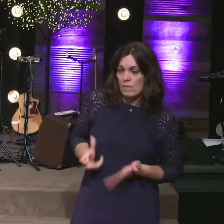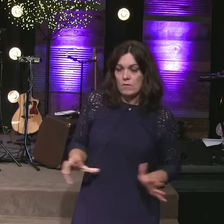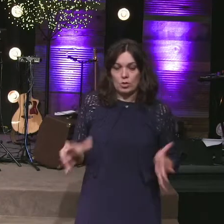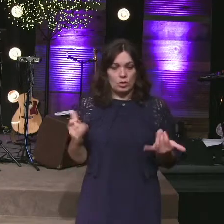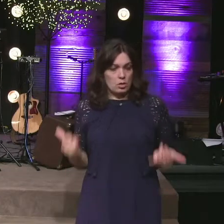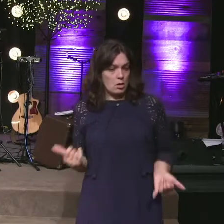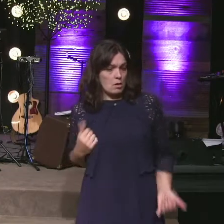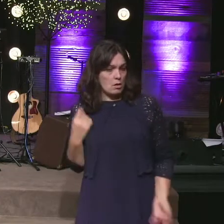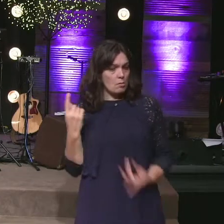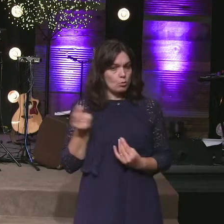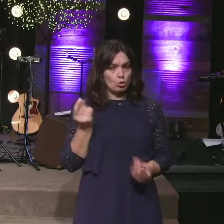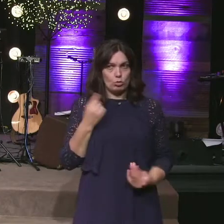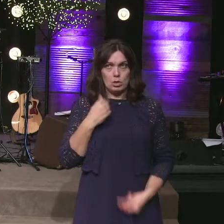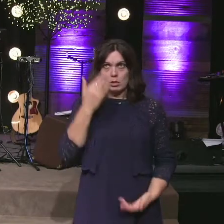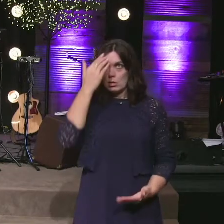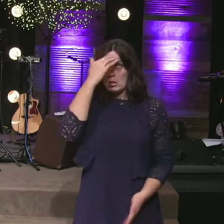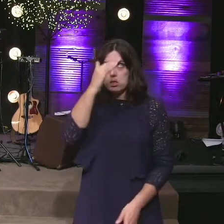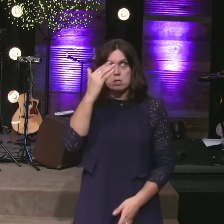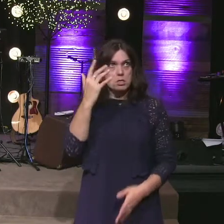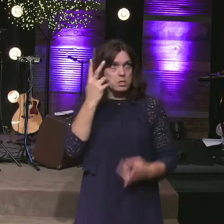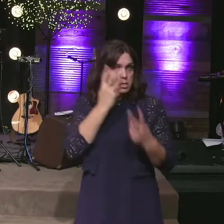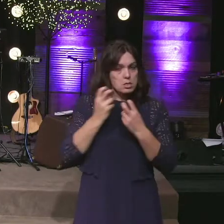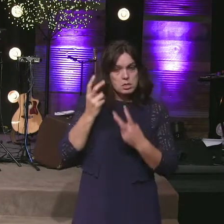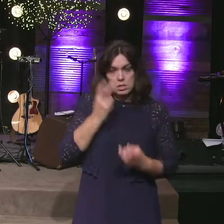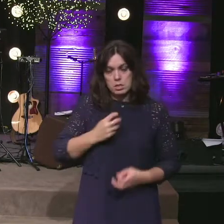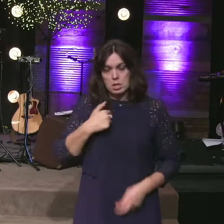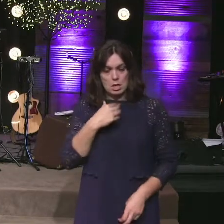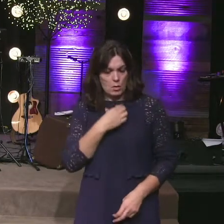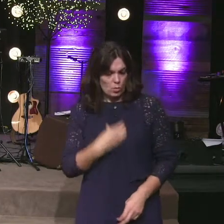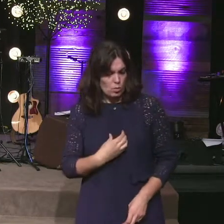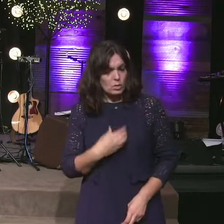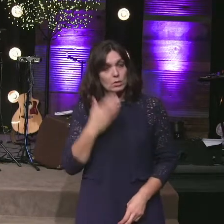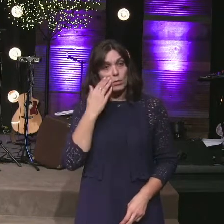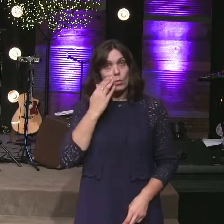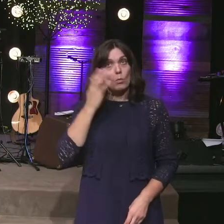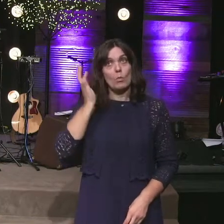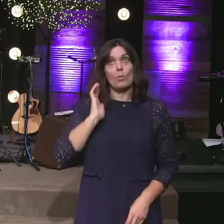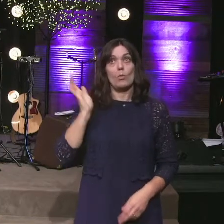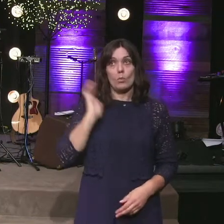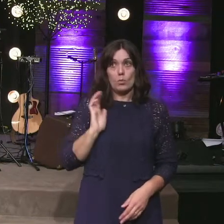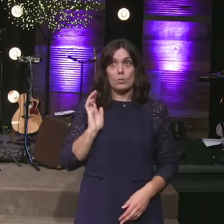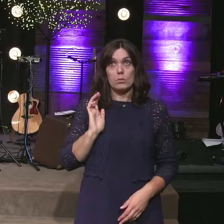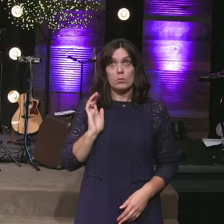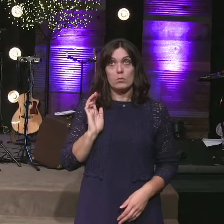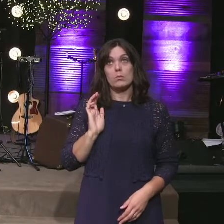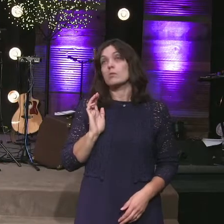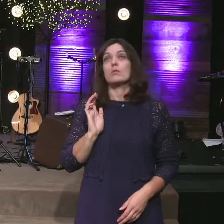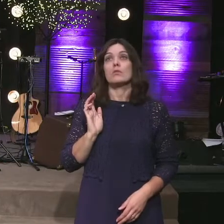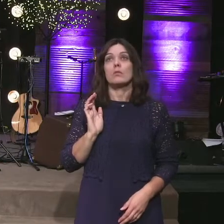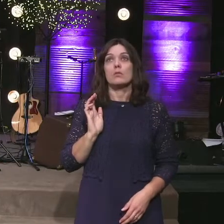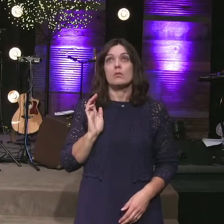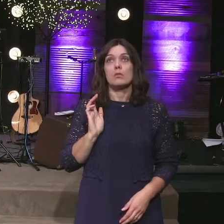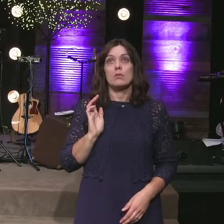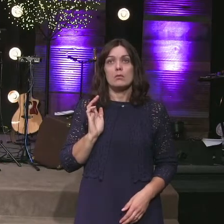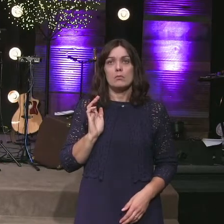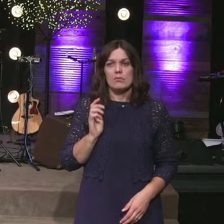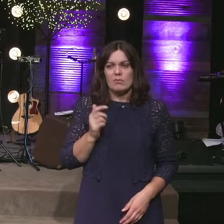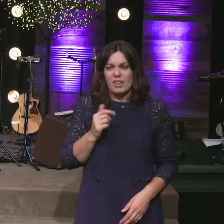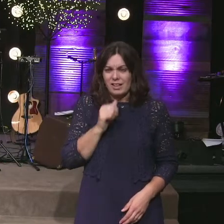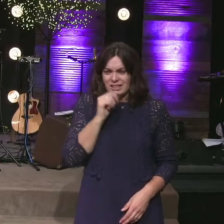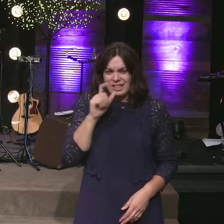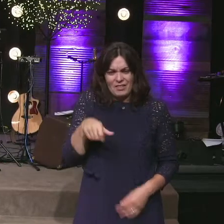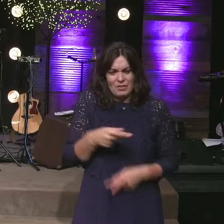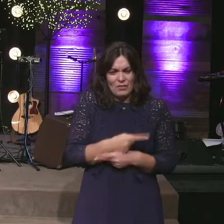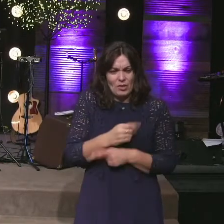life? I don't know. I wish that I had known that I didn't have to have it all figured out, that God had given